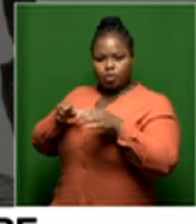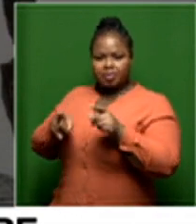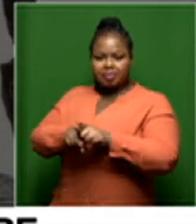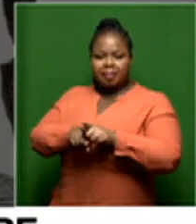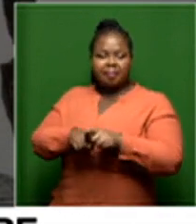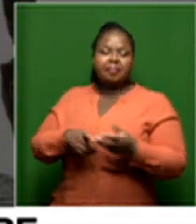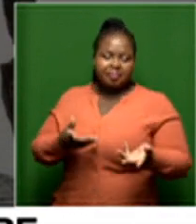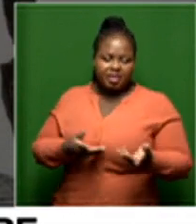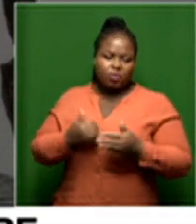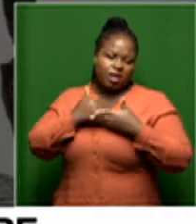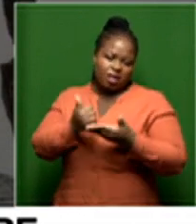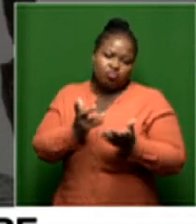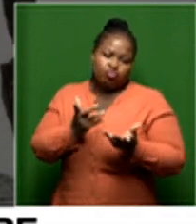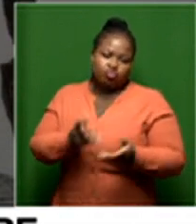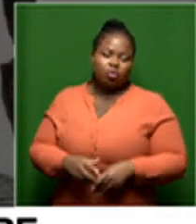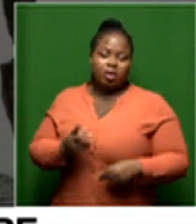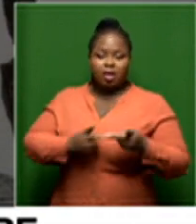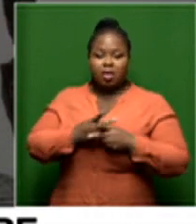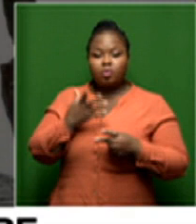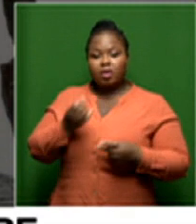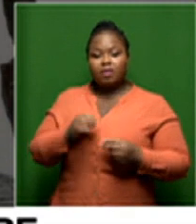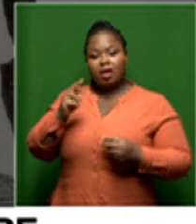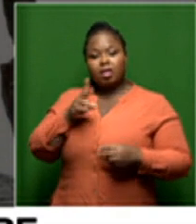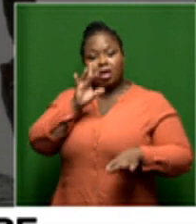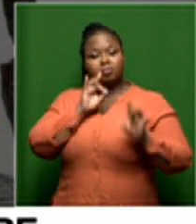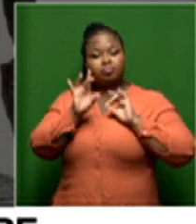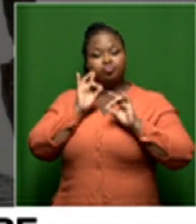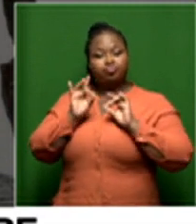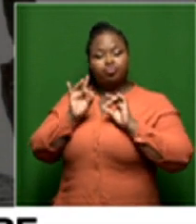in. We also have a fabulous selection of